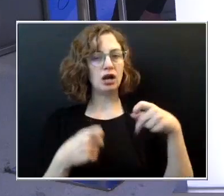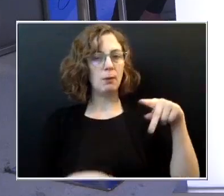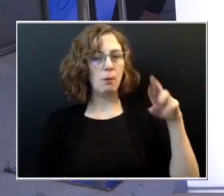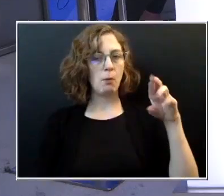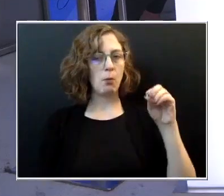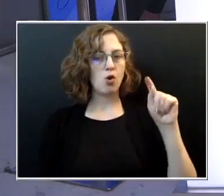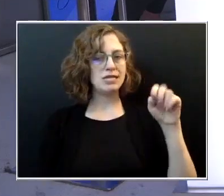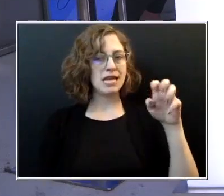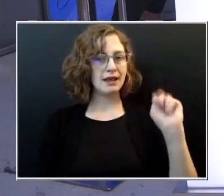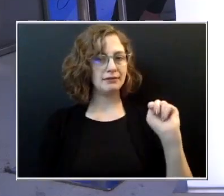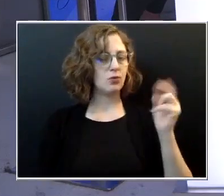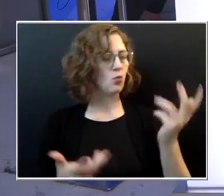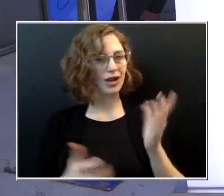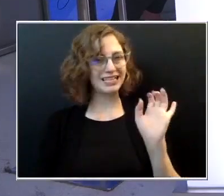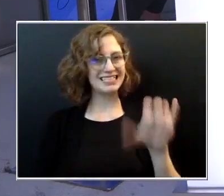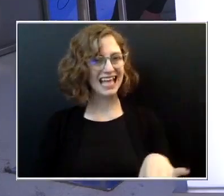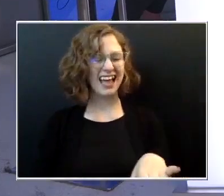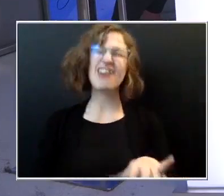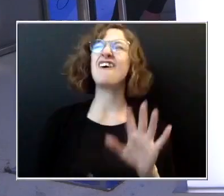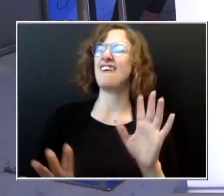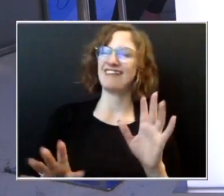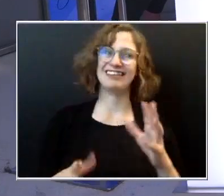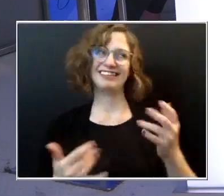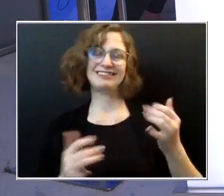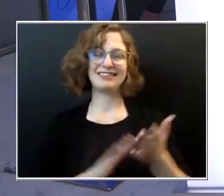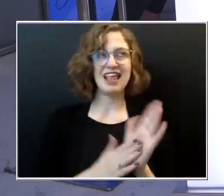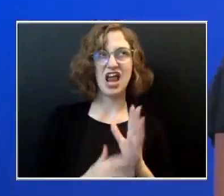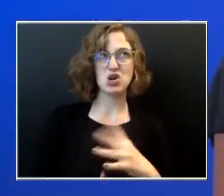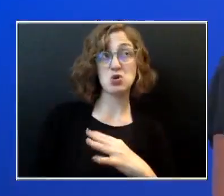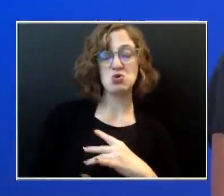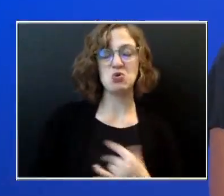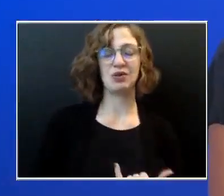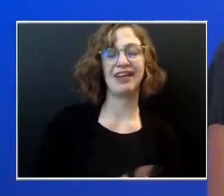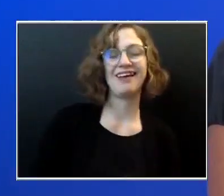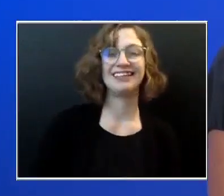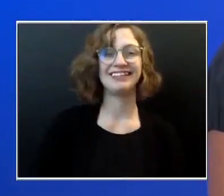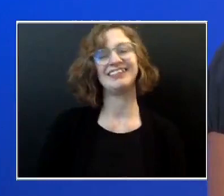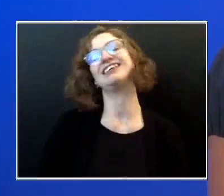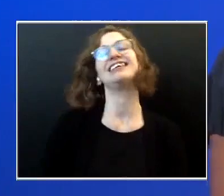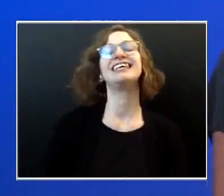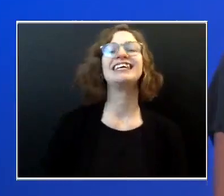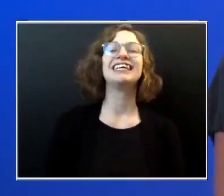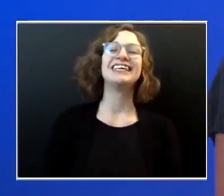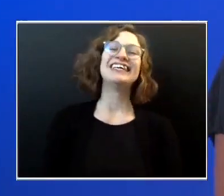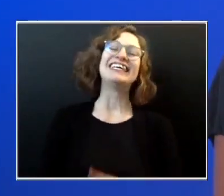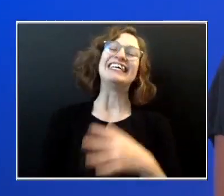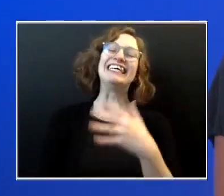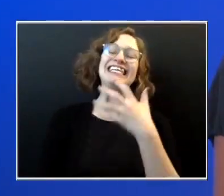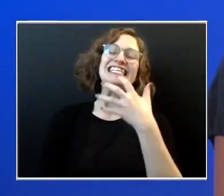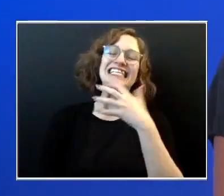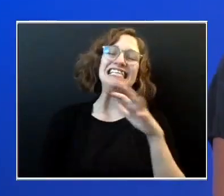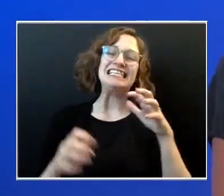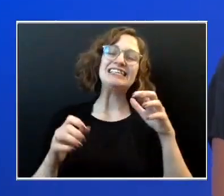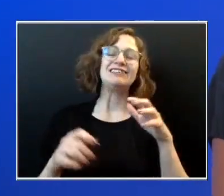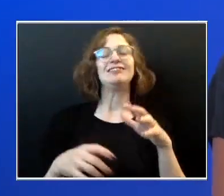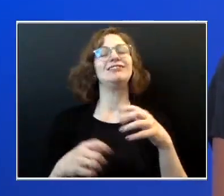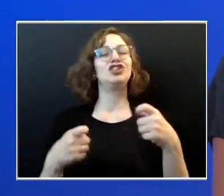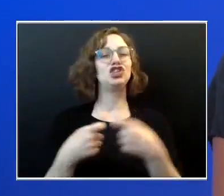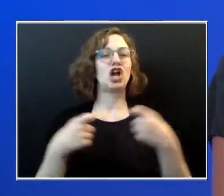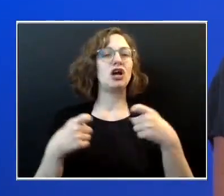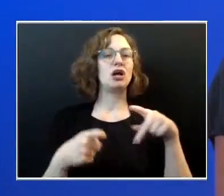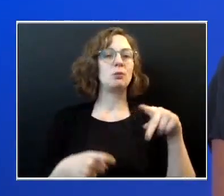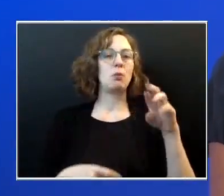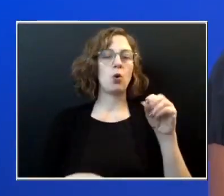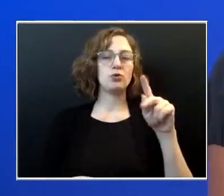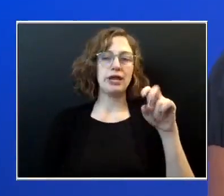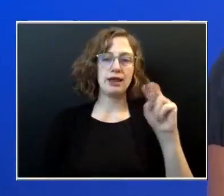it. All right, now we're getting cool here. Okay, or so hot, I guess, is it? Heat shock proteins are a family of proteins that act like the